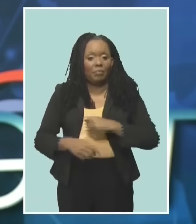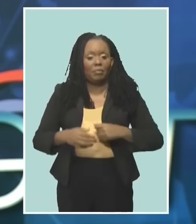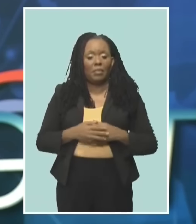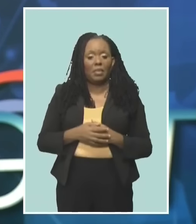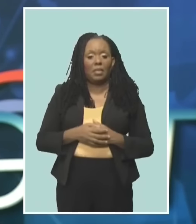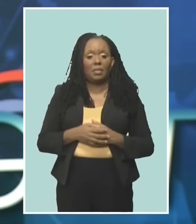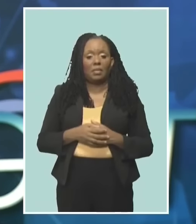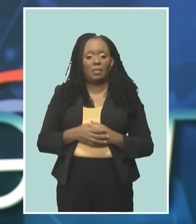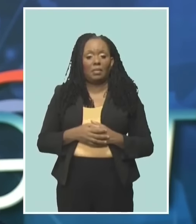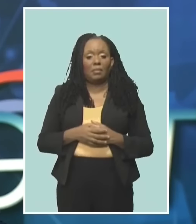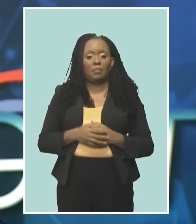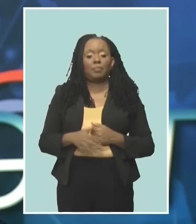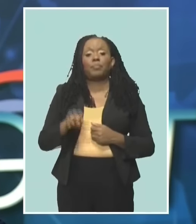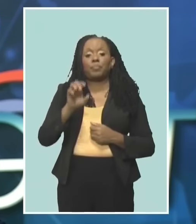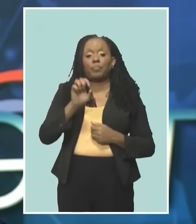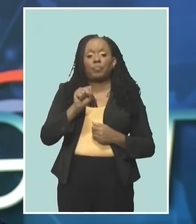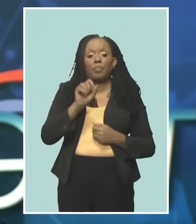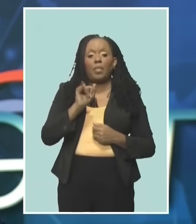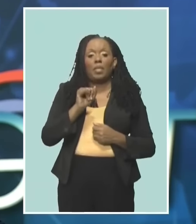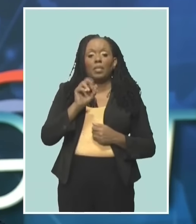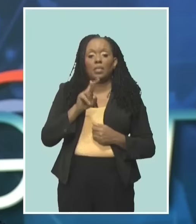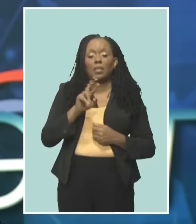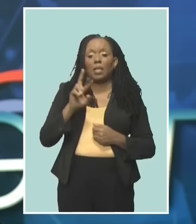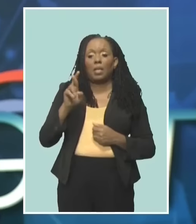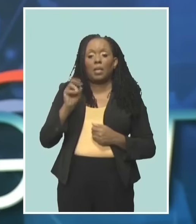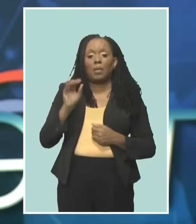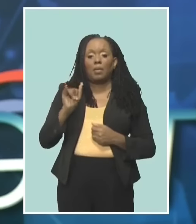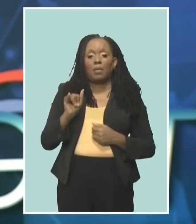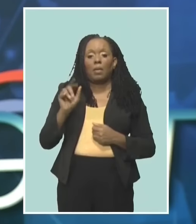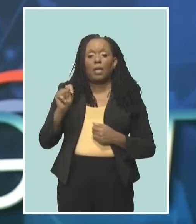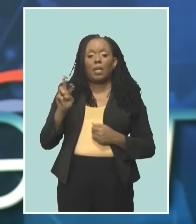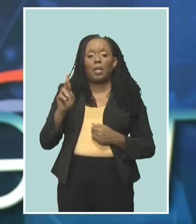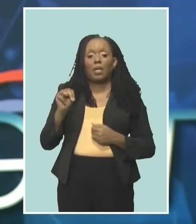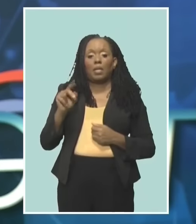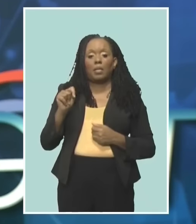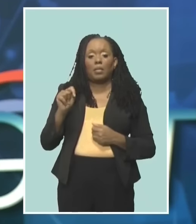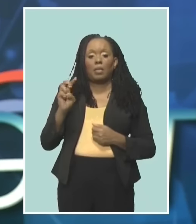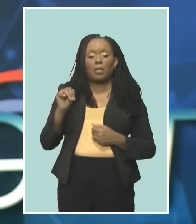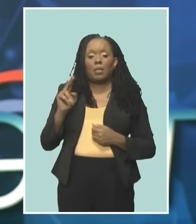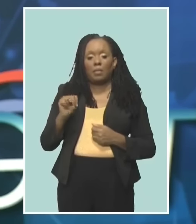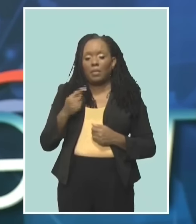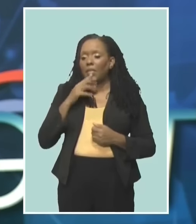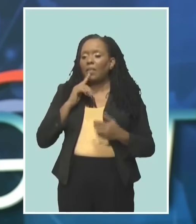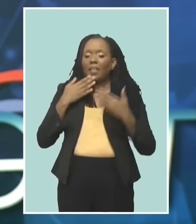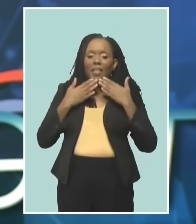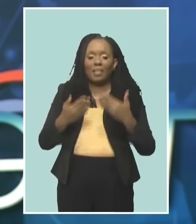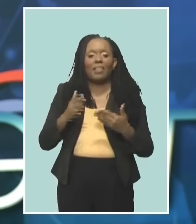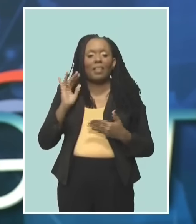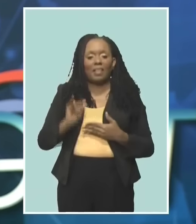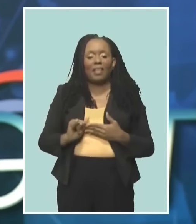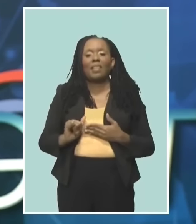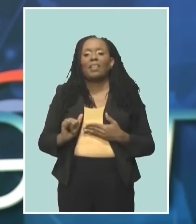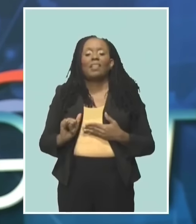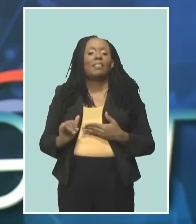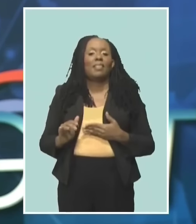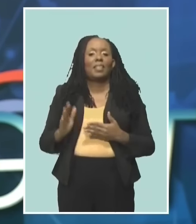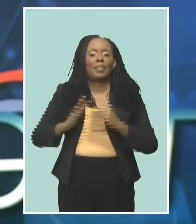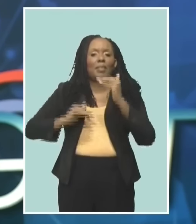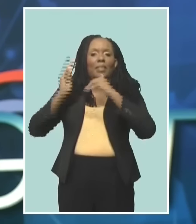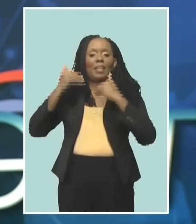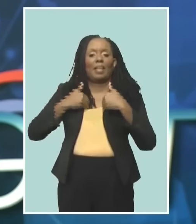Roy Trotman, who was joined by relatives and friends, says he's thankful for the fitting honour bestowed upon him while he is still